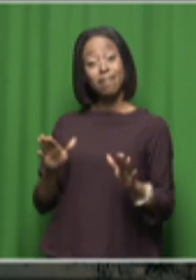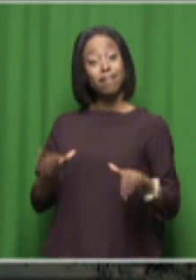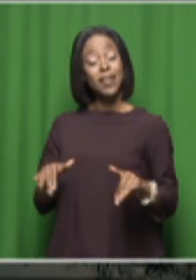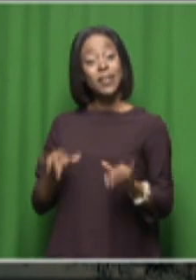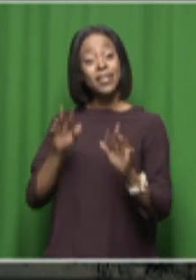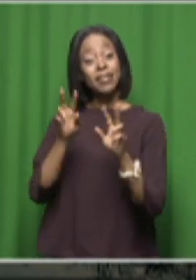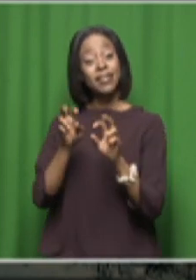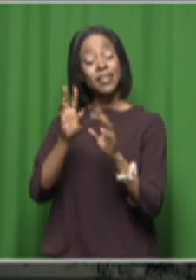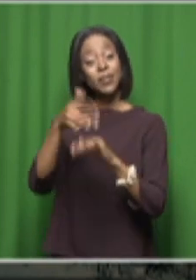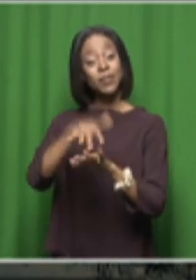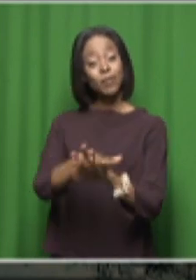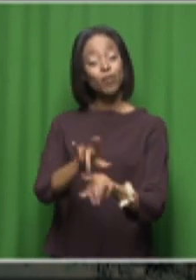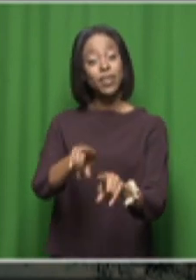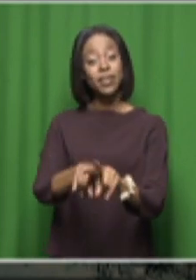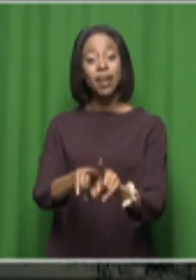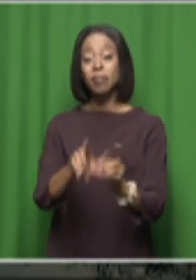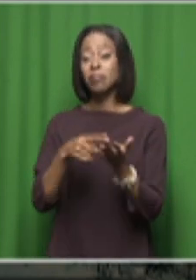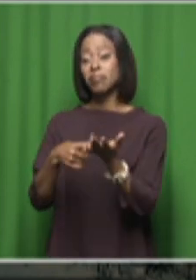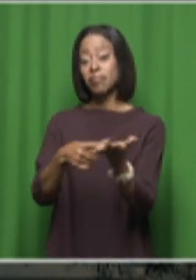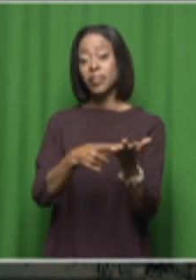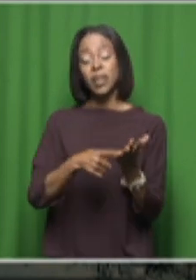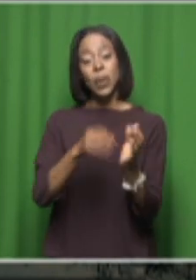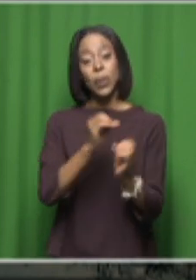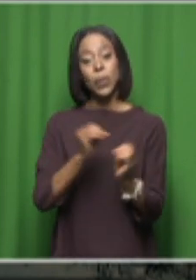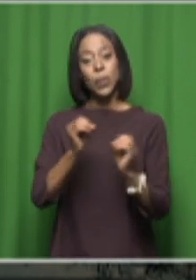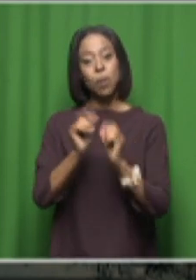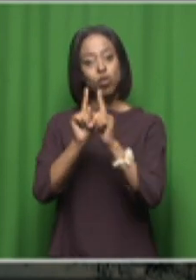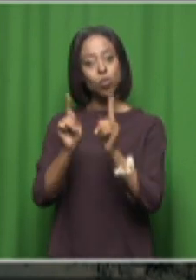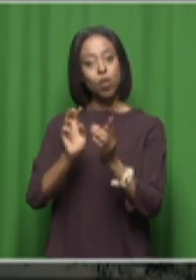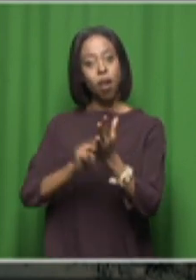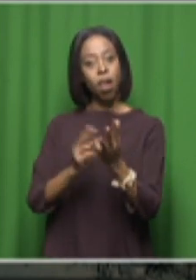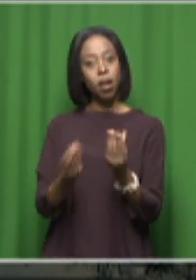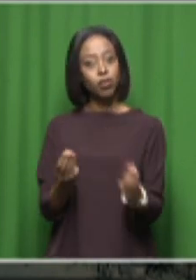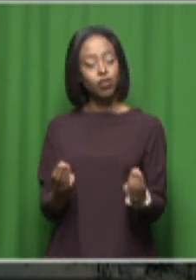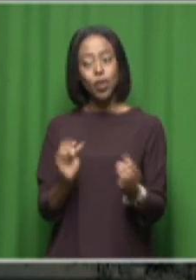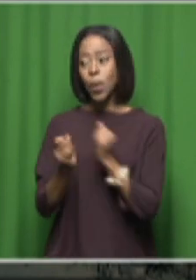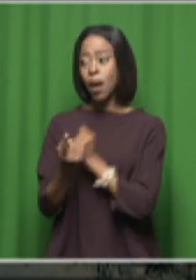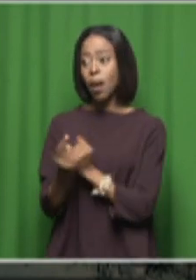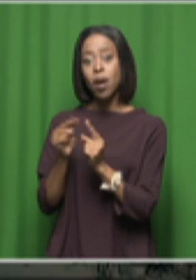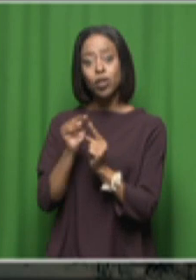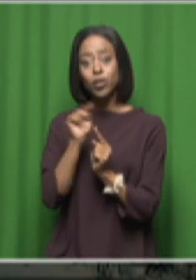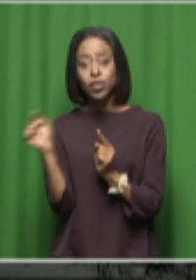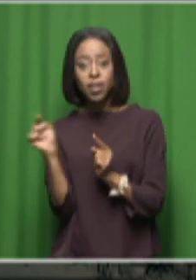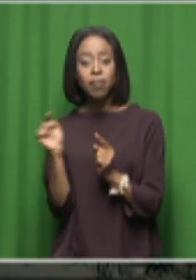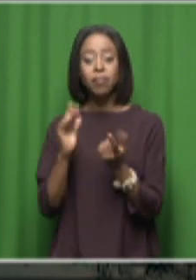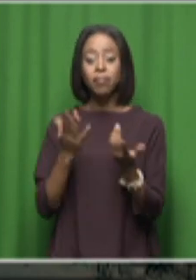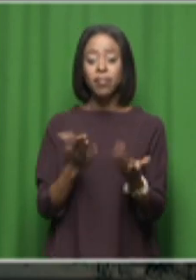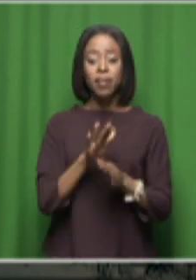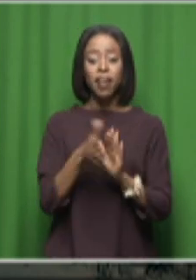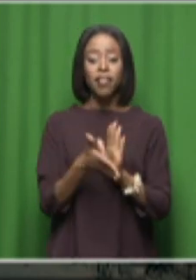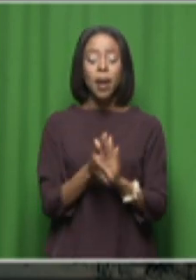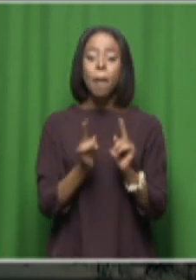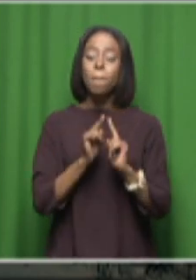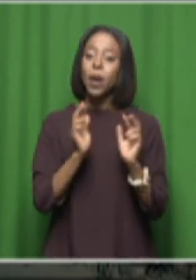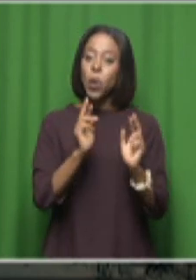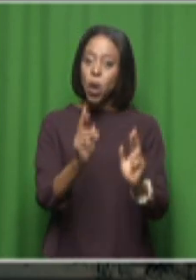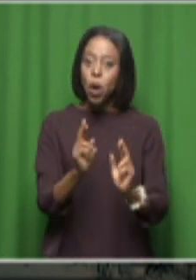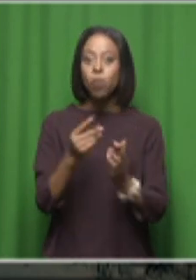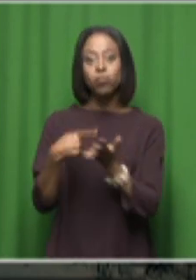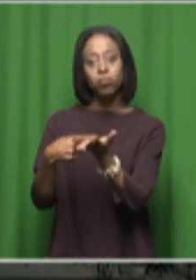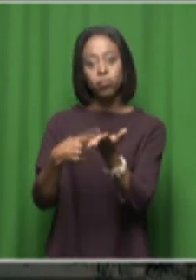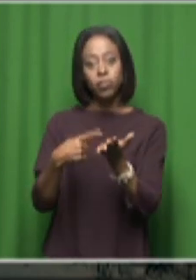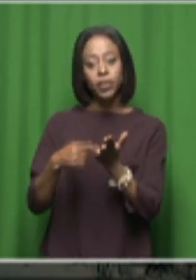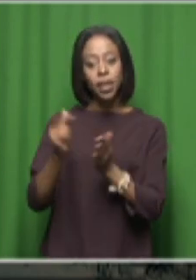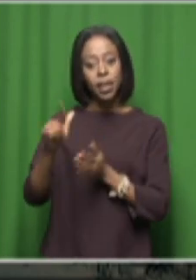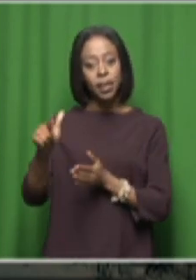of inclusivity as far as children with special needs are concerned. What has happened to them in all of this? But hoping to have that